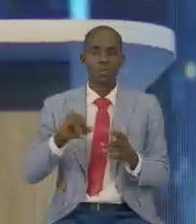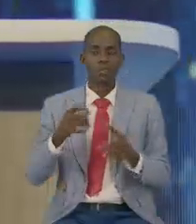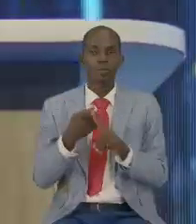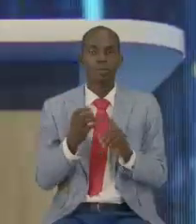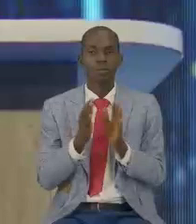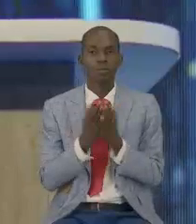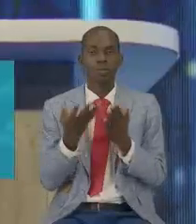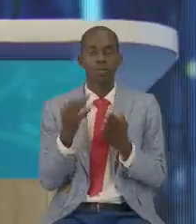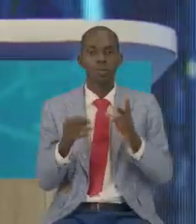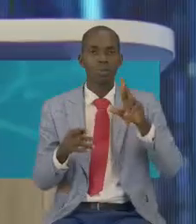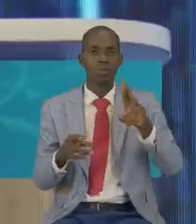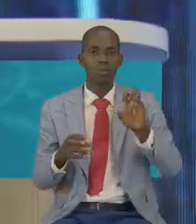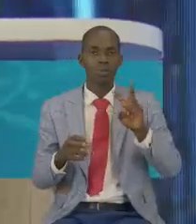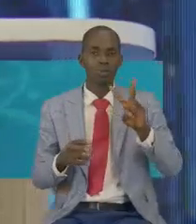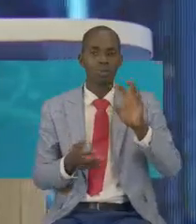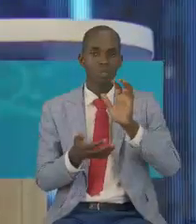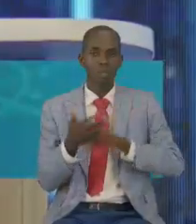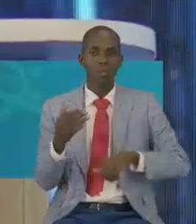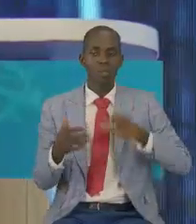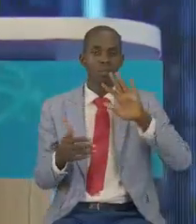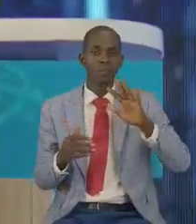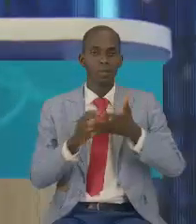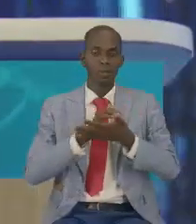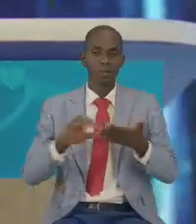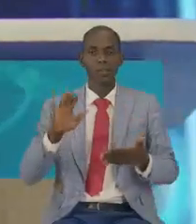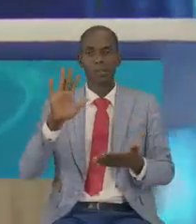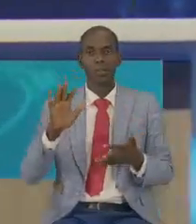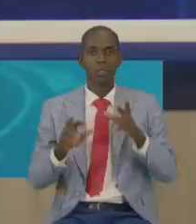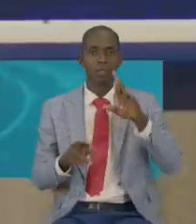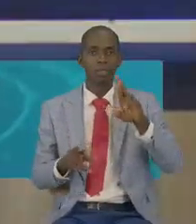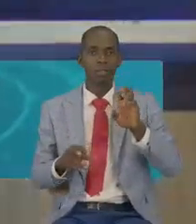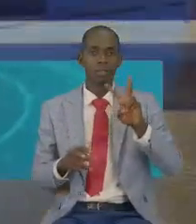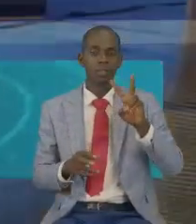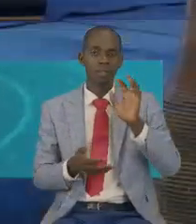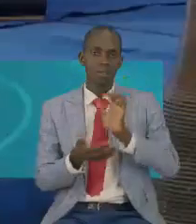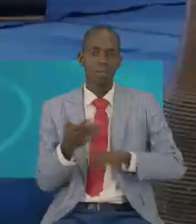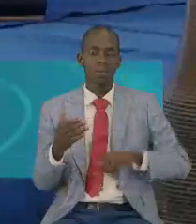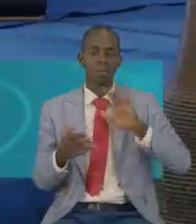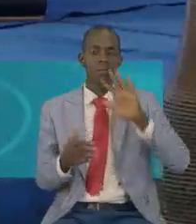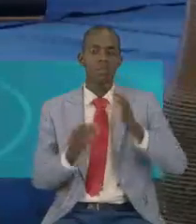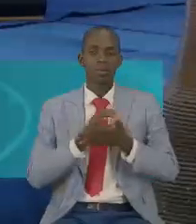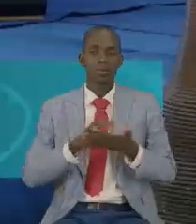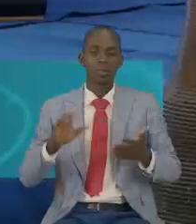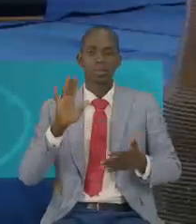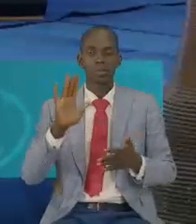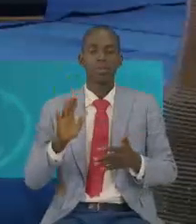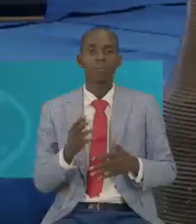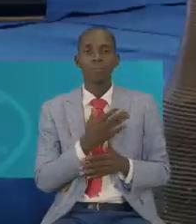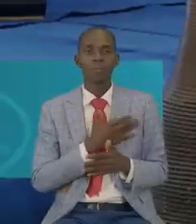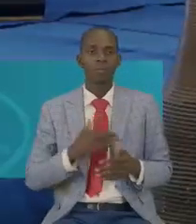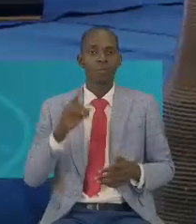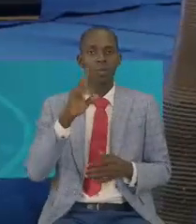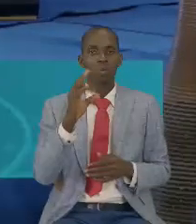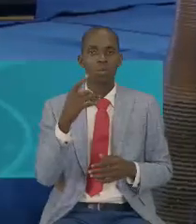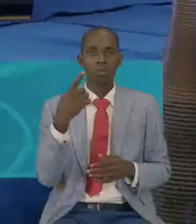5. Revelation chapter 5, reading from verse 5. And one of the elders saith unto me,